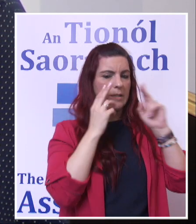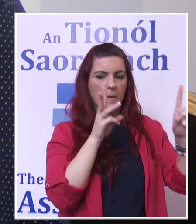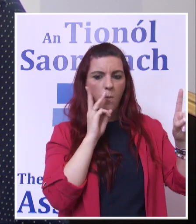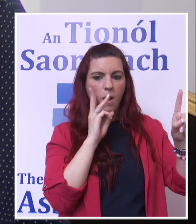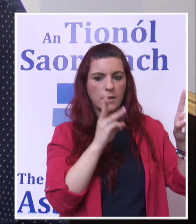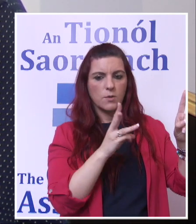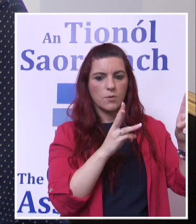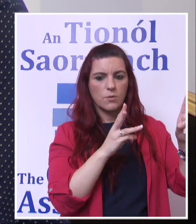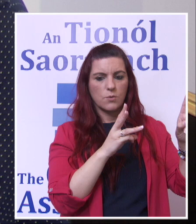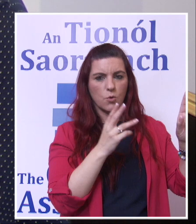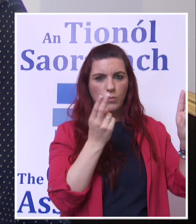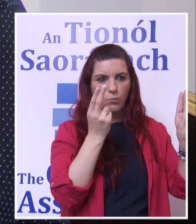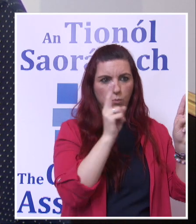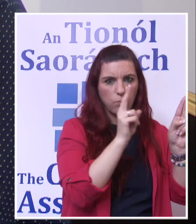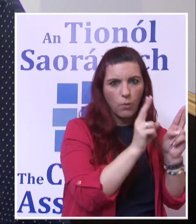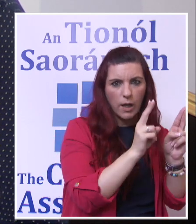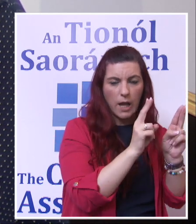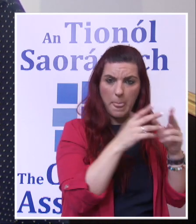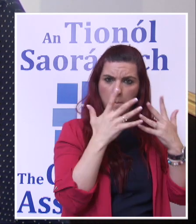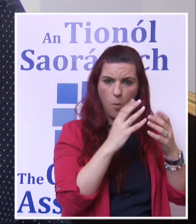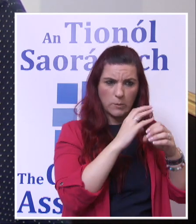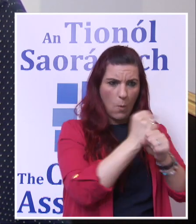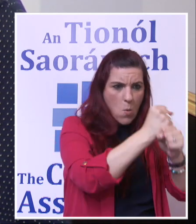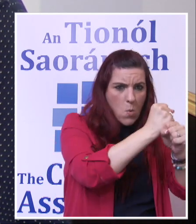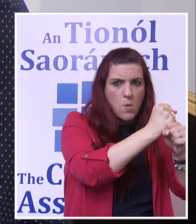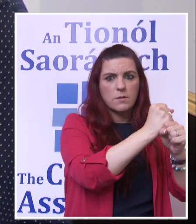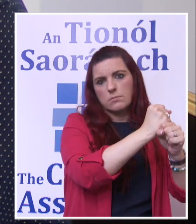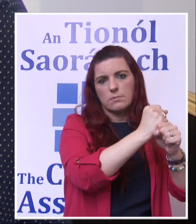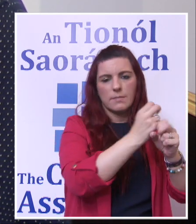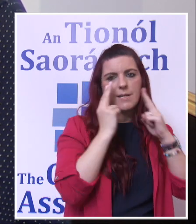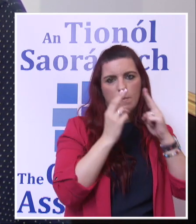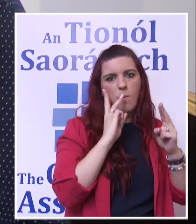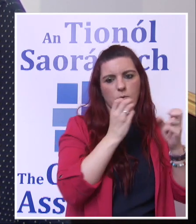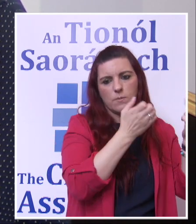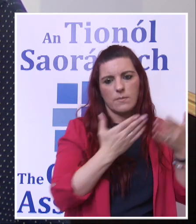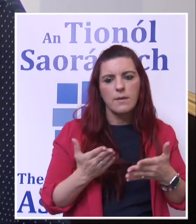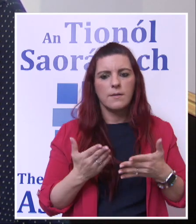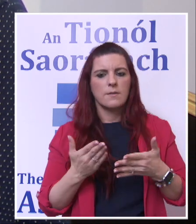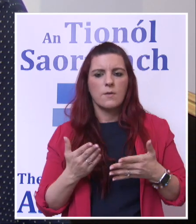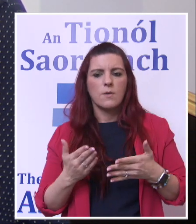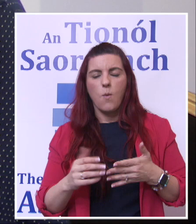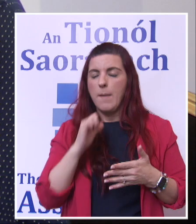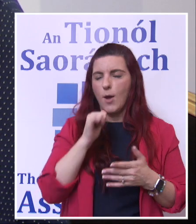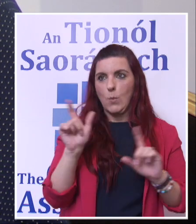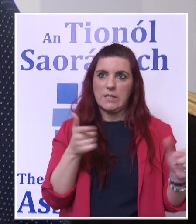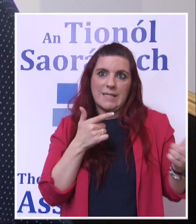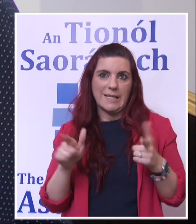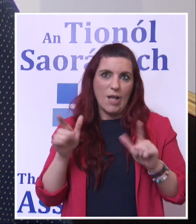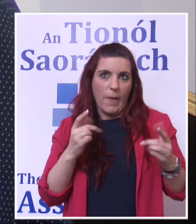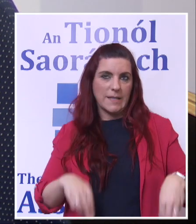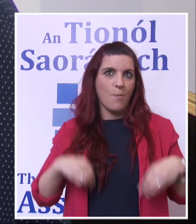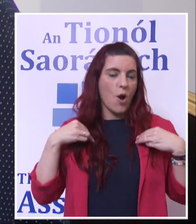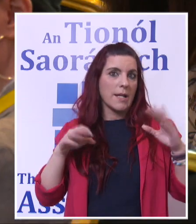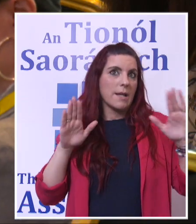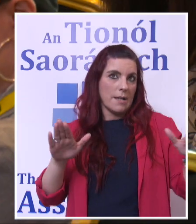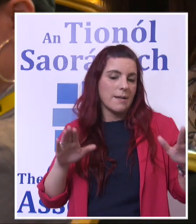to loosen its vice-like grip and let go. So I'll spare you a rendition from Frozen on a Sunday morning, but